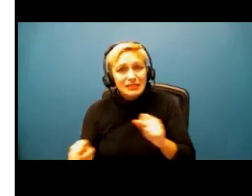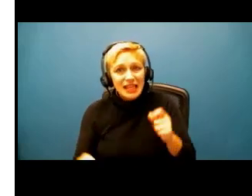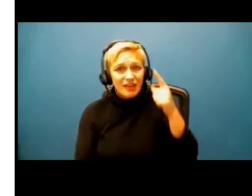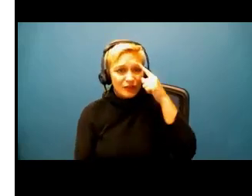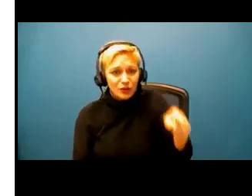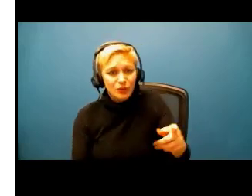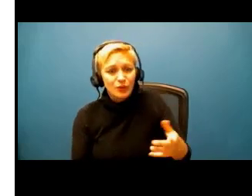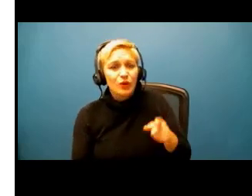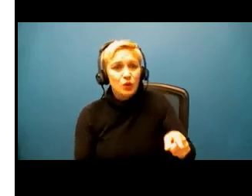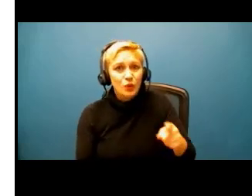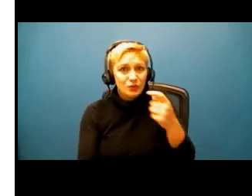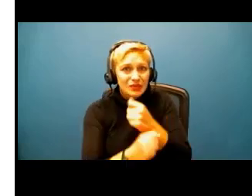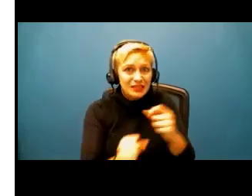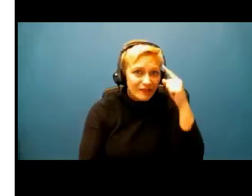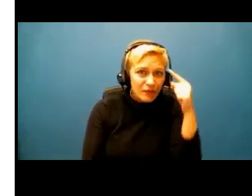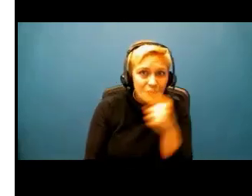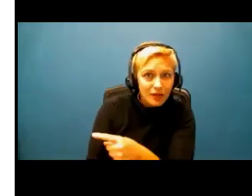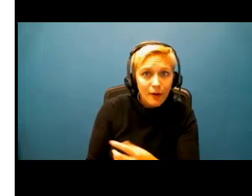of